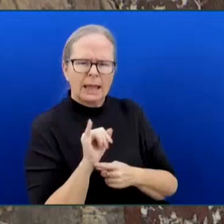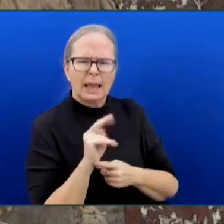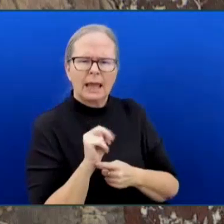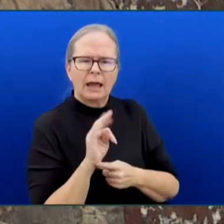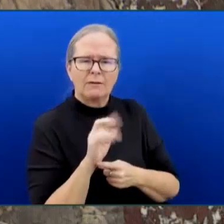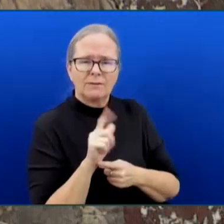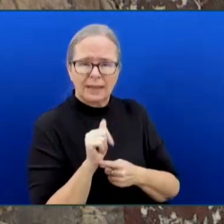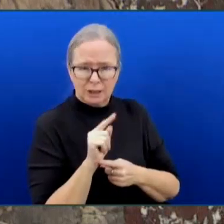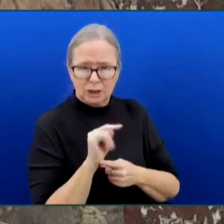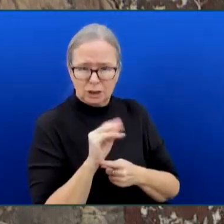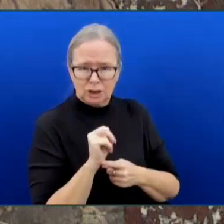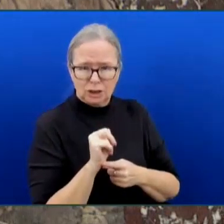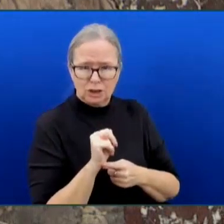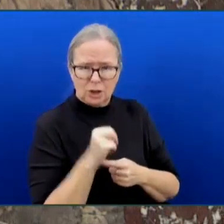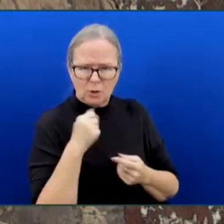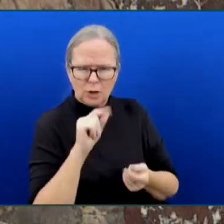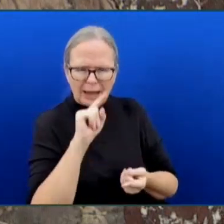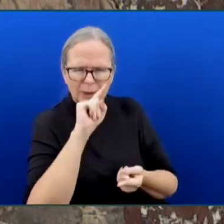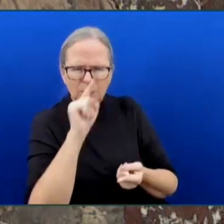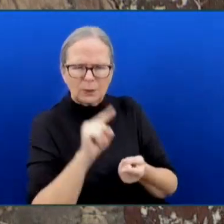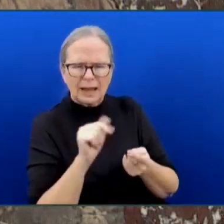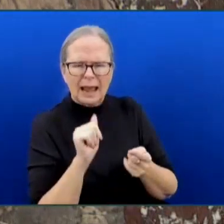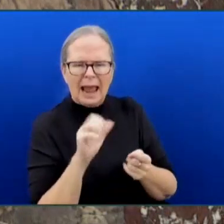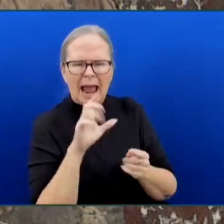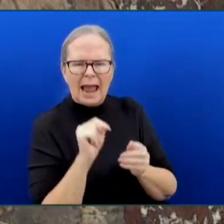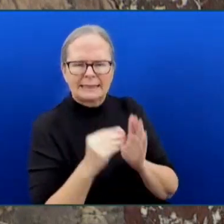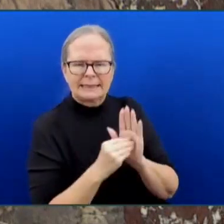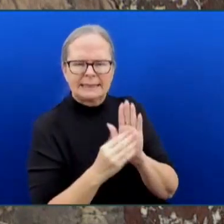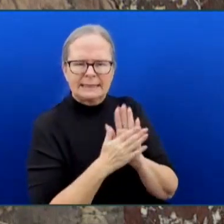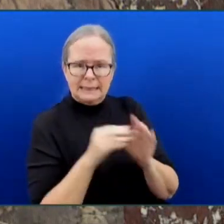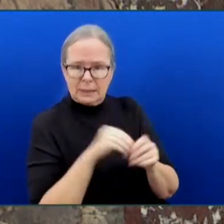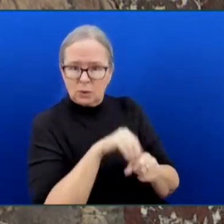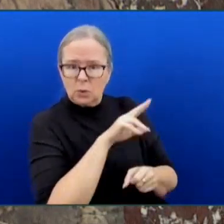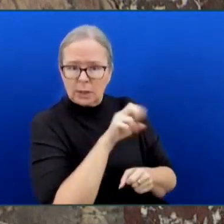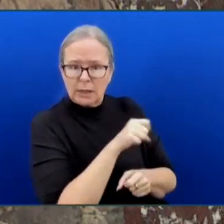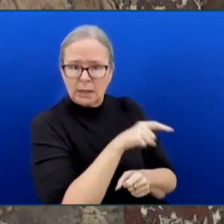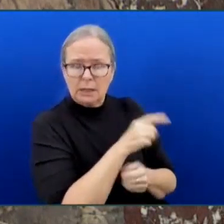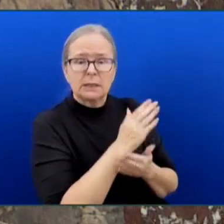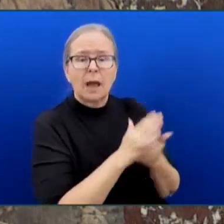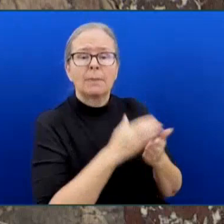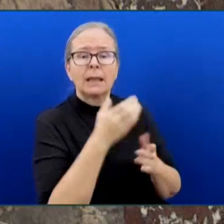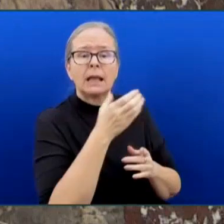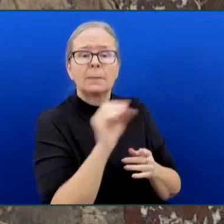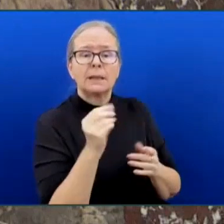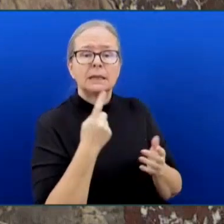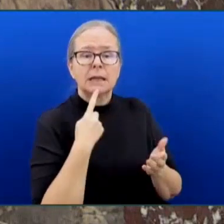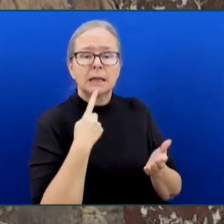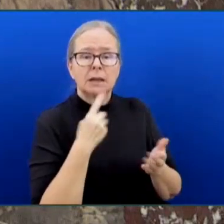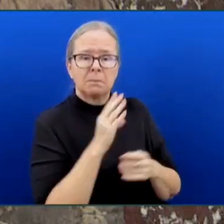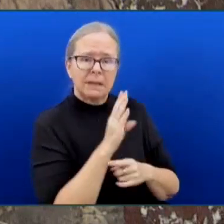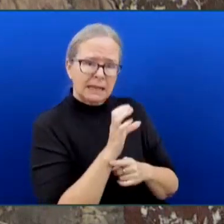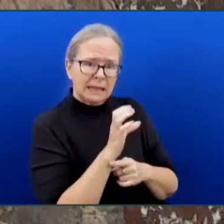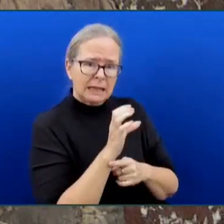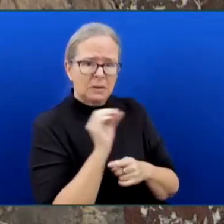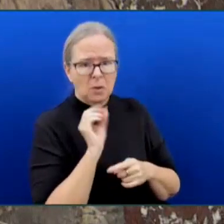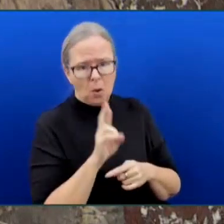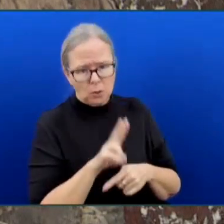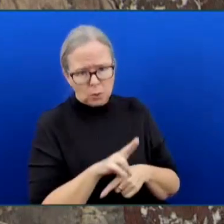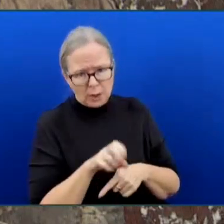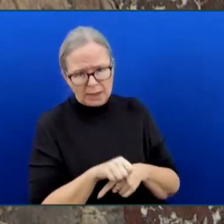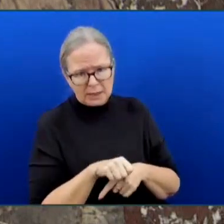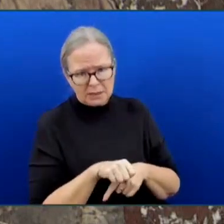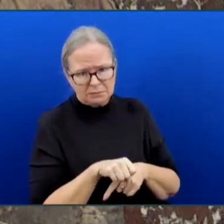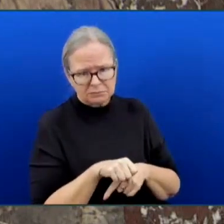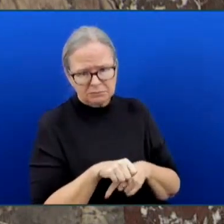United States. What kind of support can you offer in British Columbia? And we're working with the federal government, with